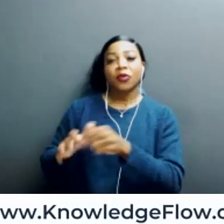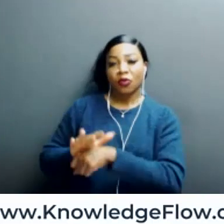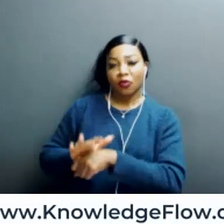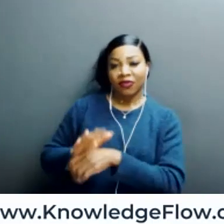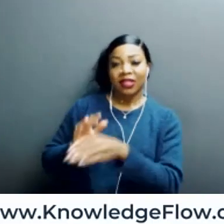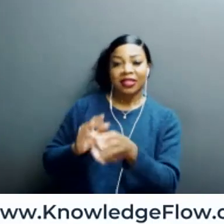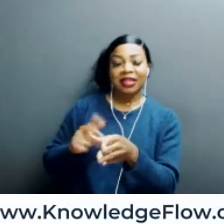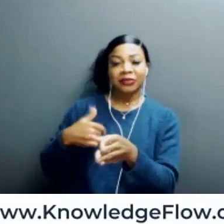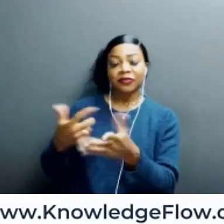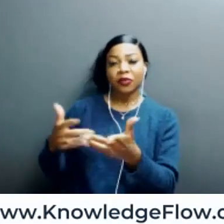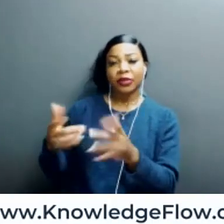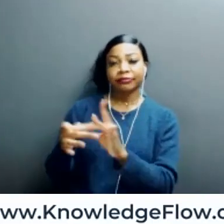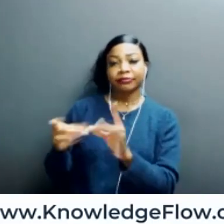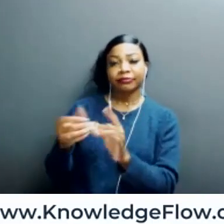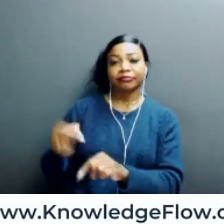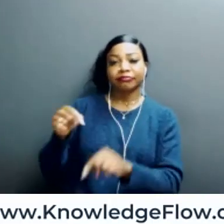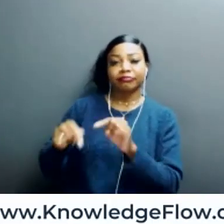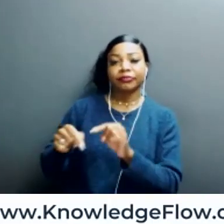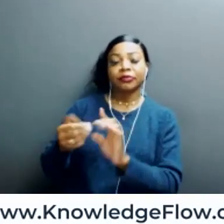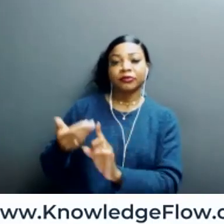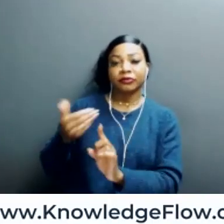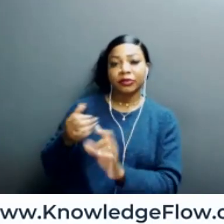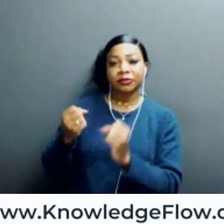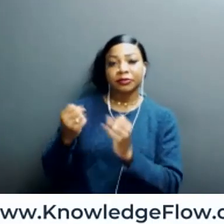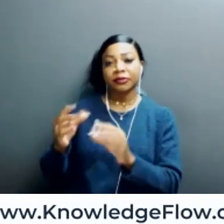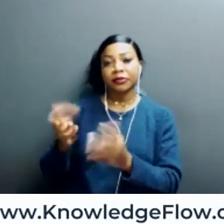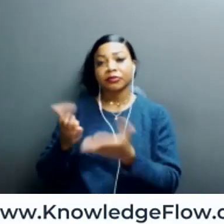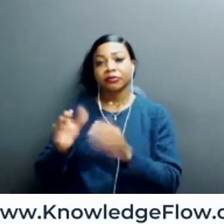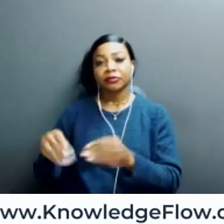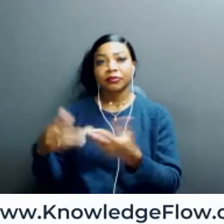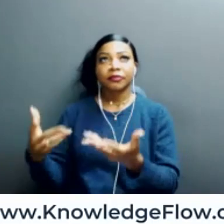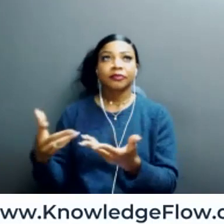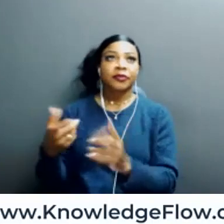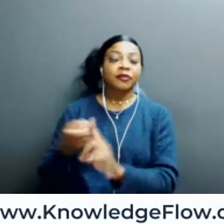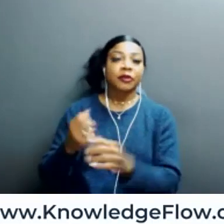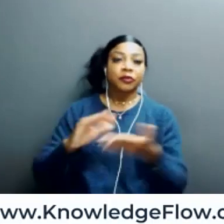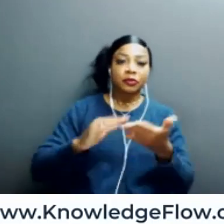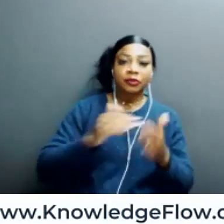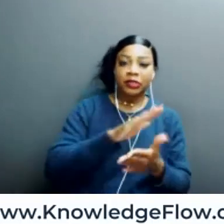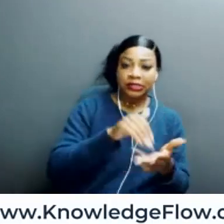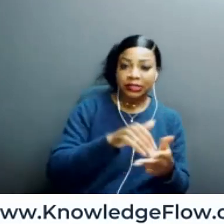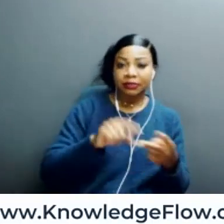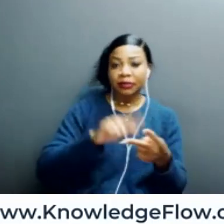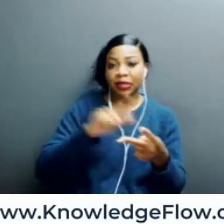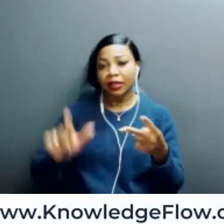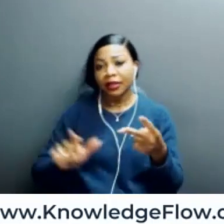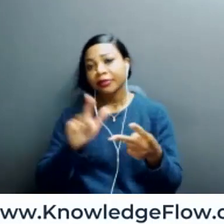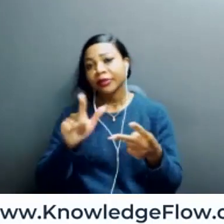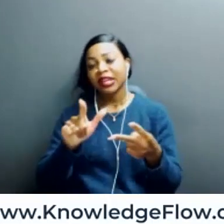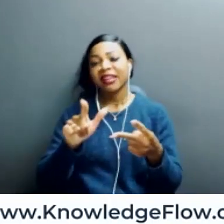was mentioned earlier with many of the services provided by you know community centers and libraries moving online